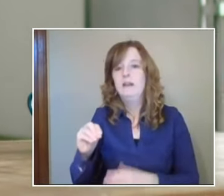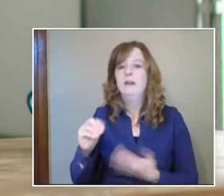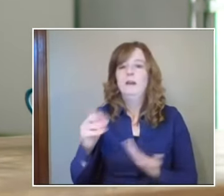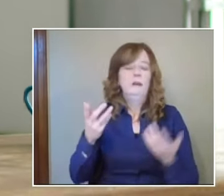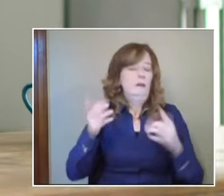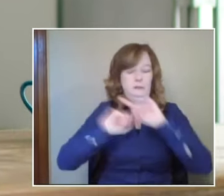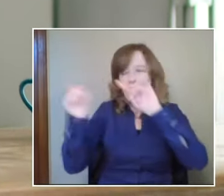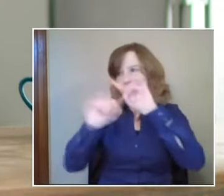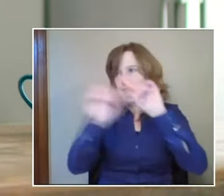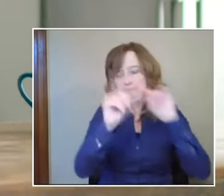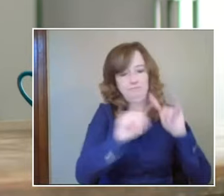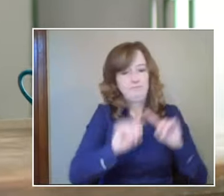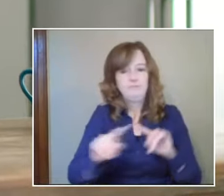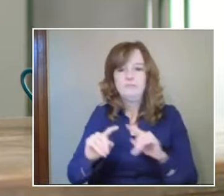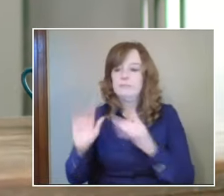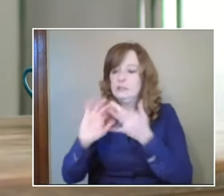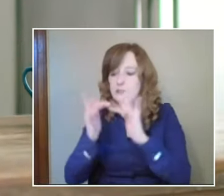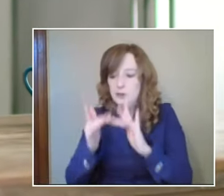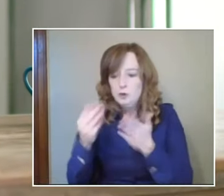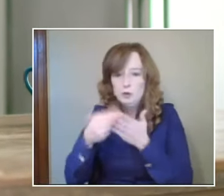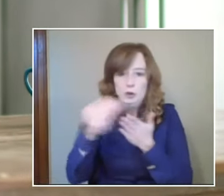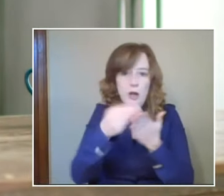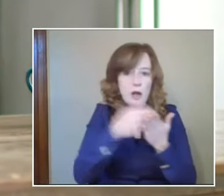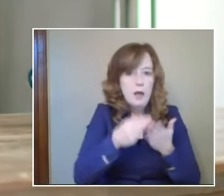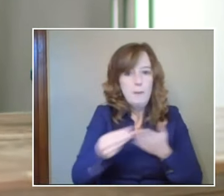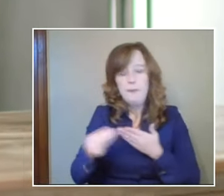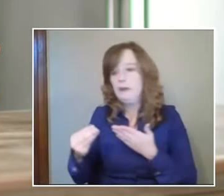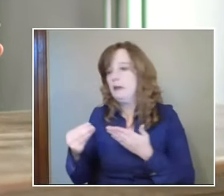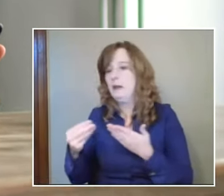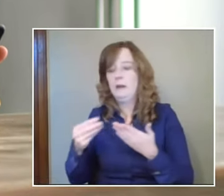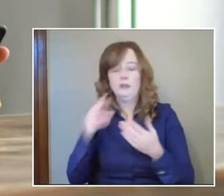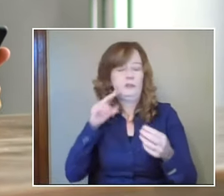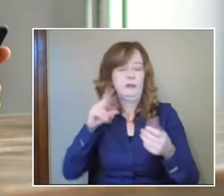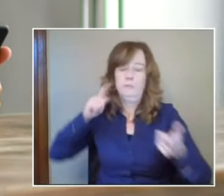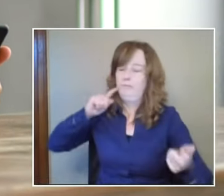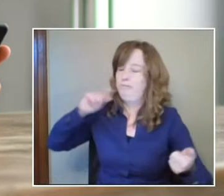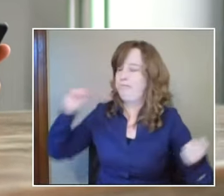shopping by 5 years. The future we thought might